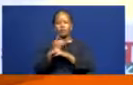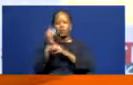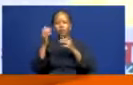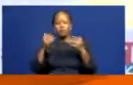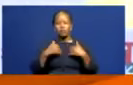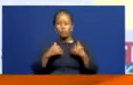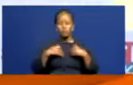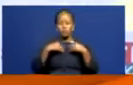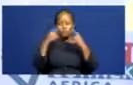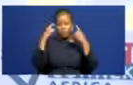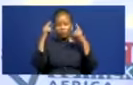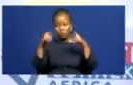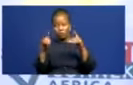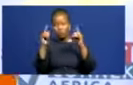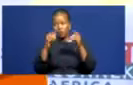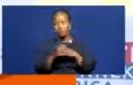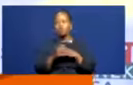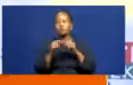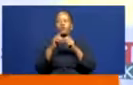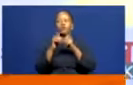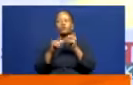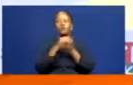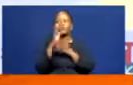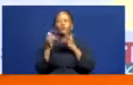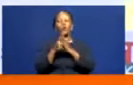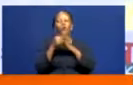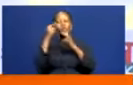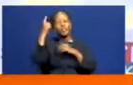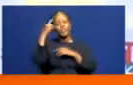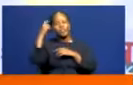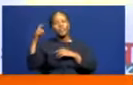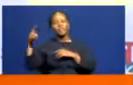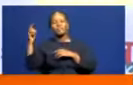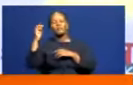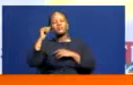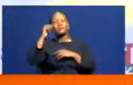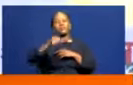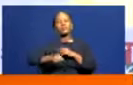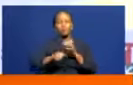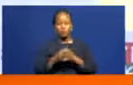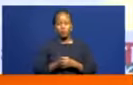decisively. And all dreams are valid.